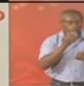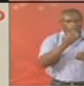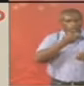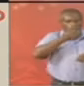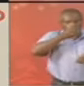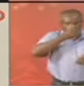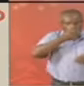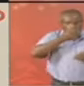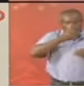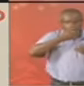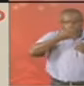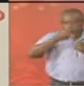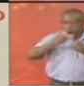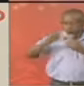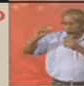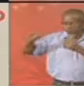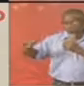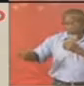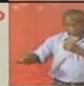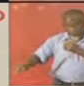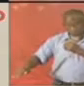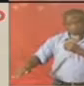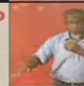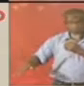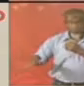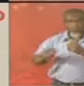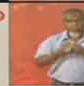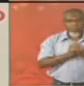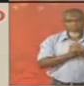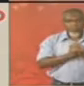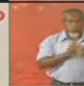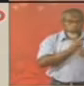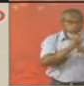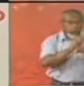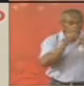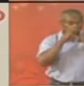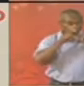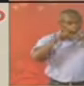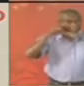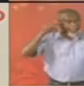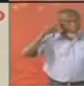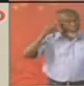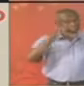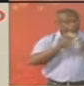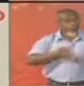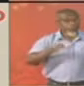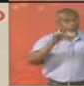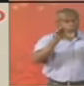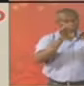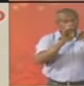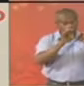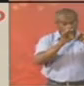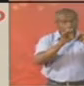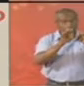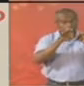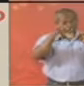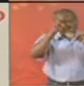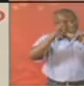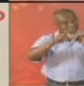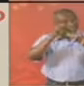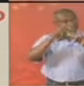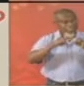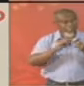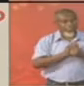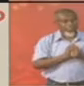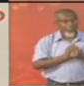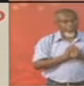crook of your sleeve. The wearing of a mask at this point in time continues to be a necessary tool and continues